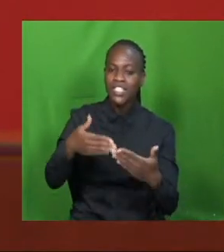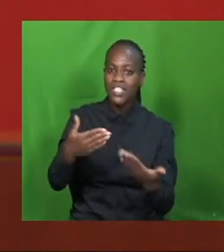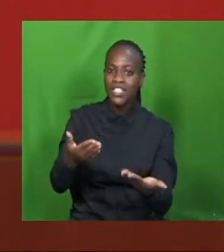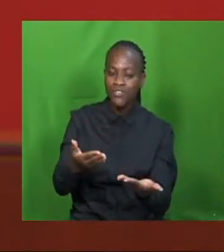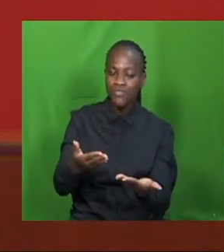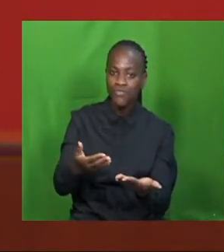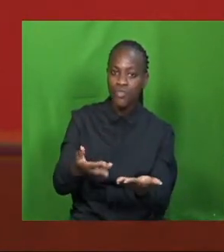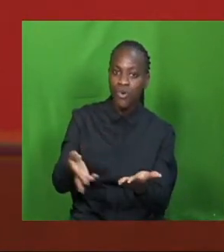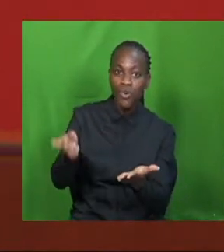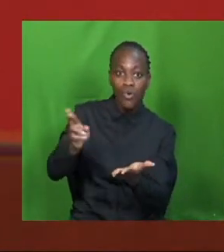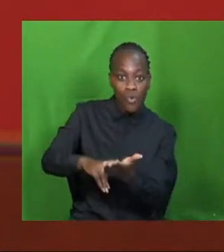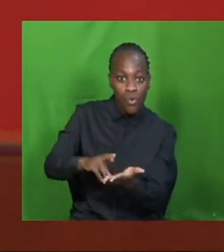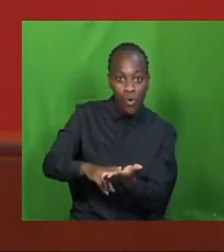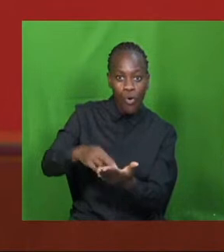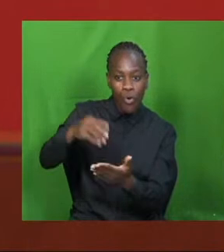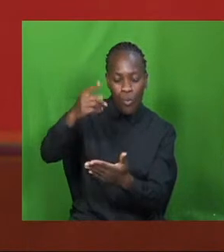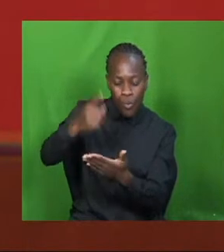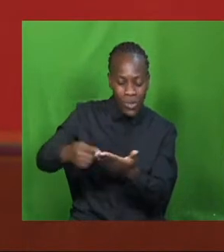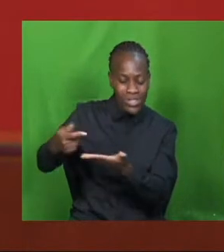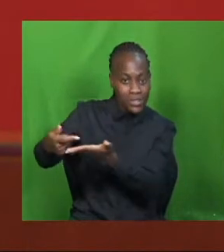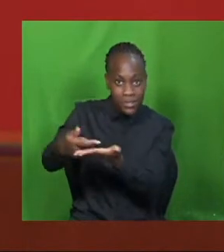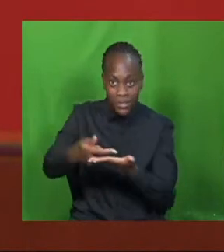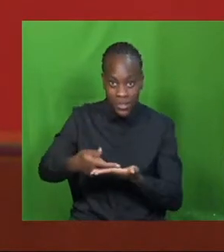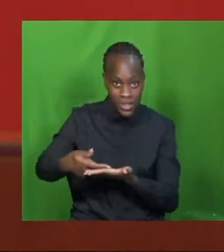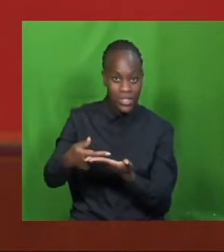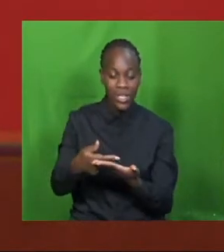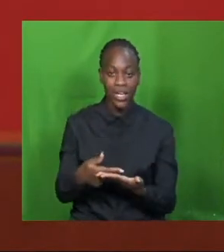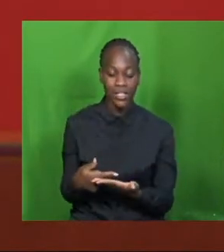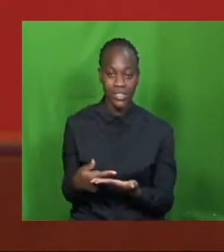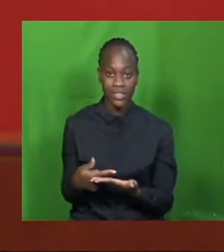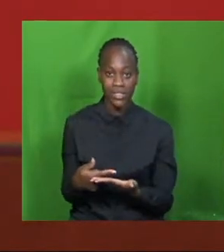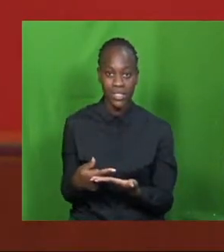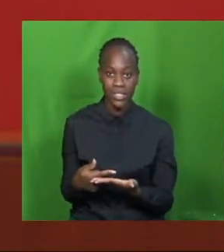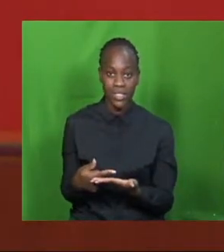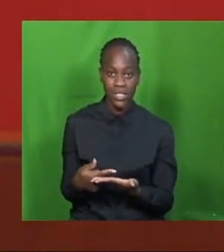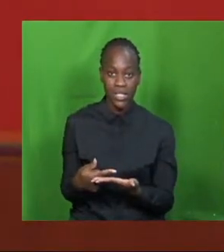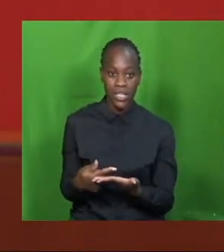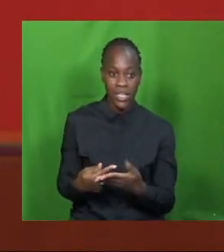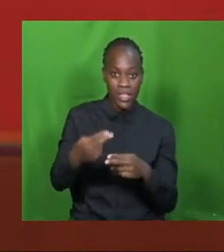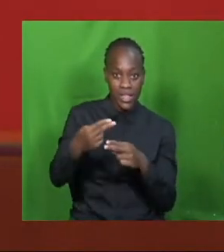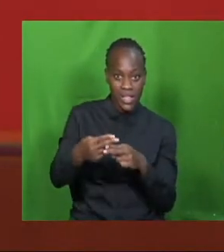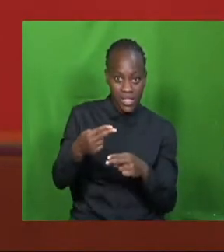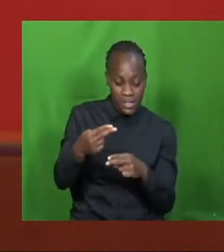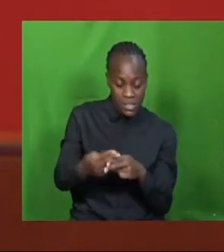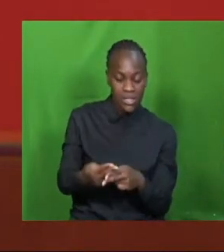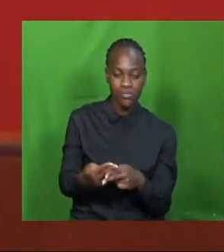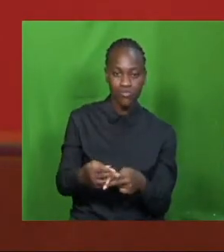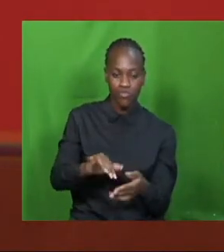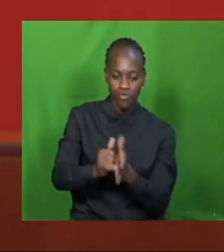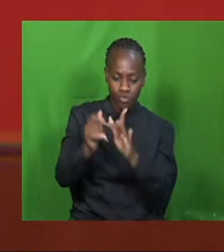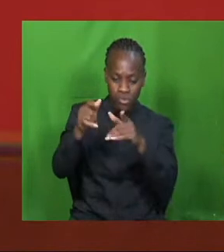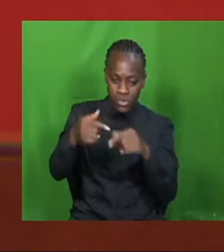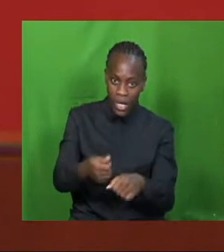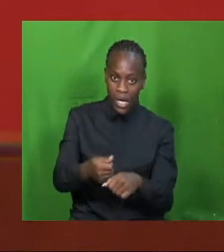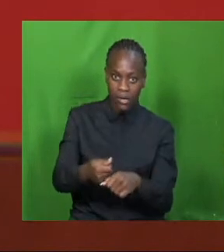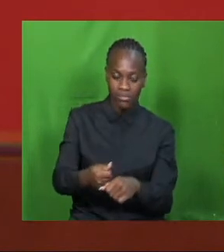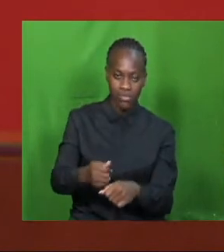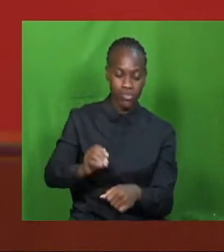who are present could be relayed to table office for it to be captured as absence with permission rather than